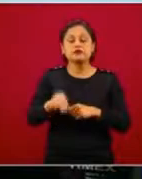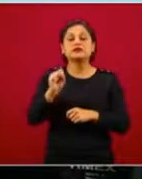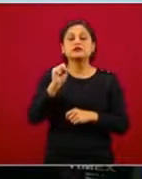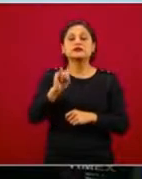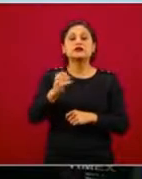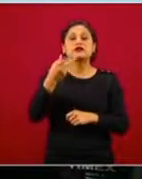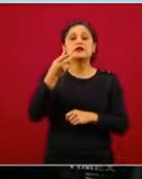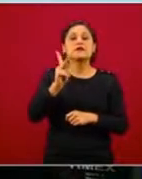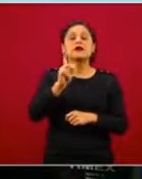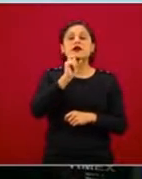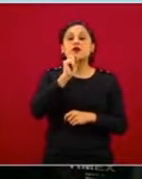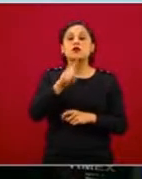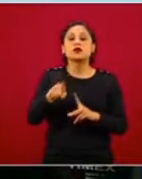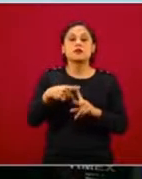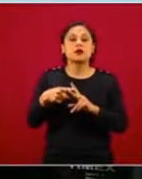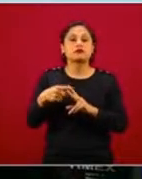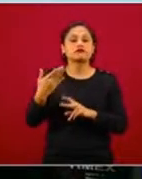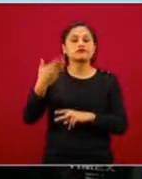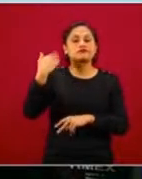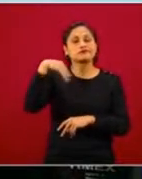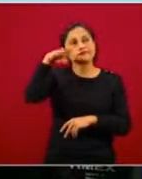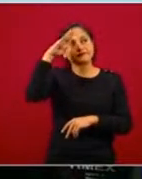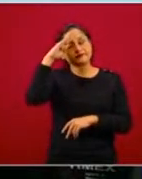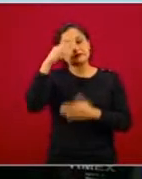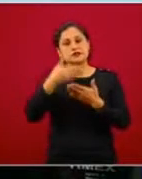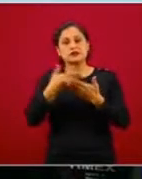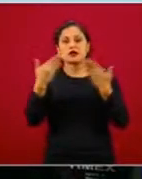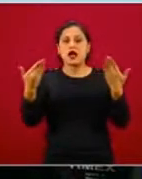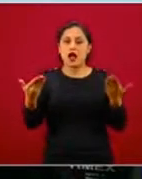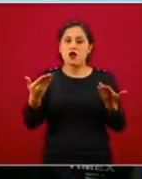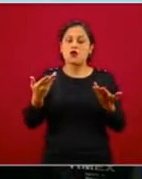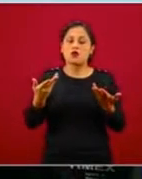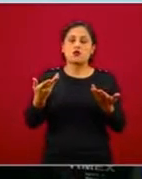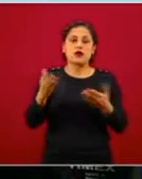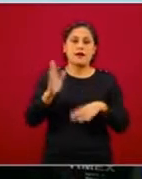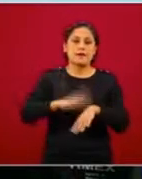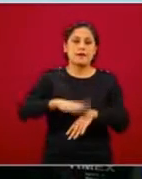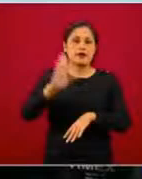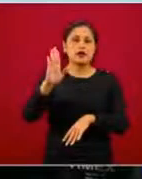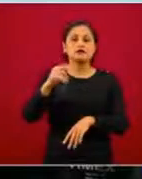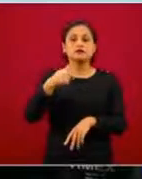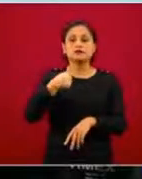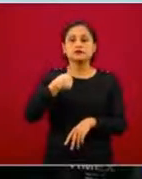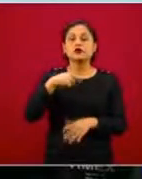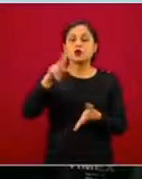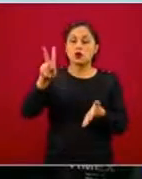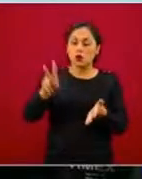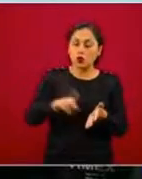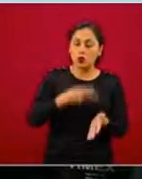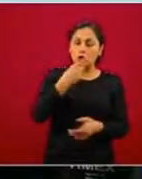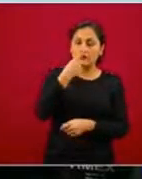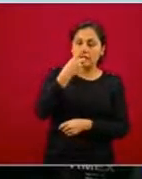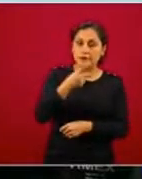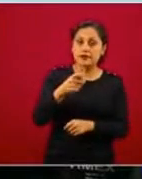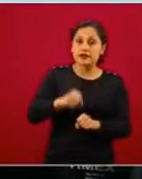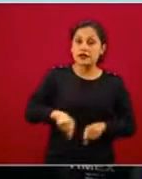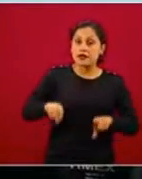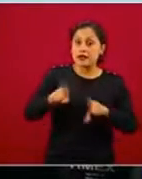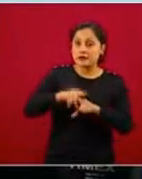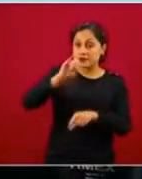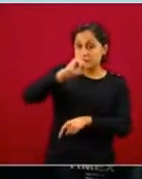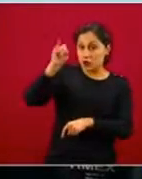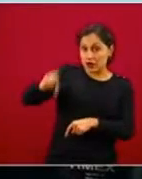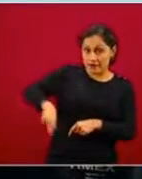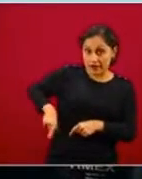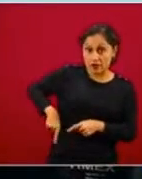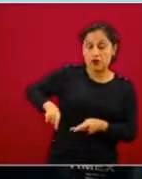con down. respecto a la We predicción do original. still have more Entonces, cases than the reitero aquí el original mensaje que projection, dijo but I la would jefa like de to gobierno de la repeat Ciudad de again México y el what gobernador Alfredo